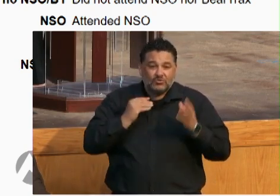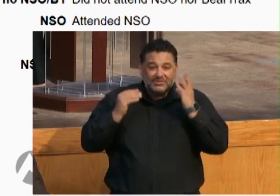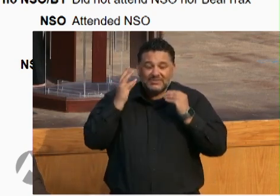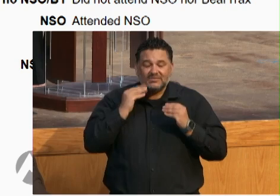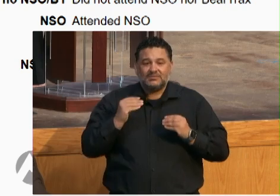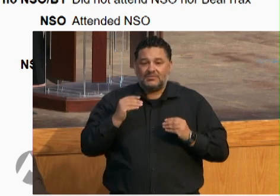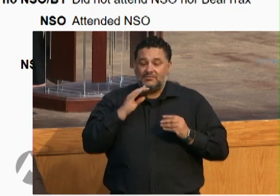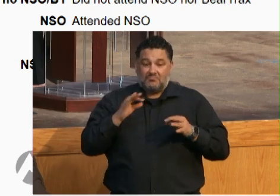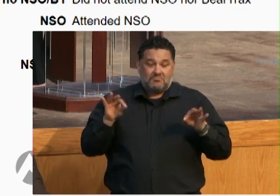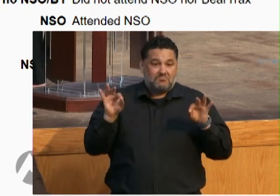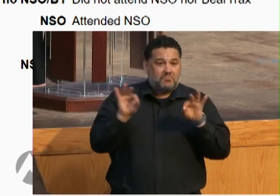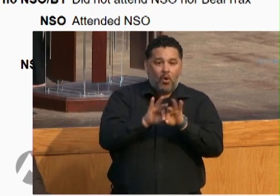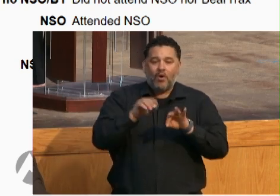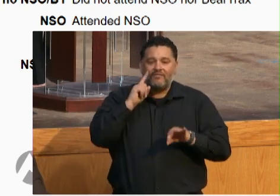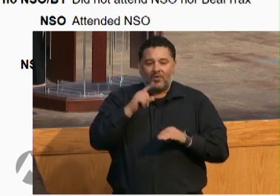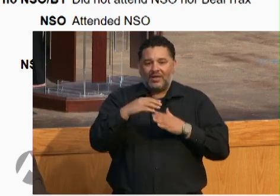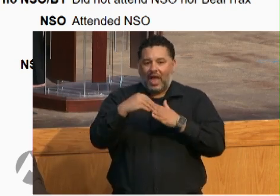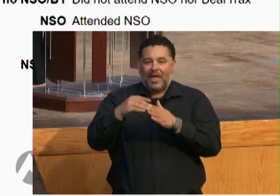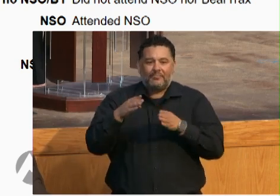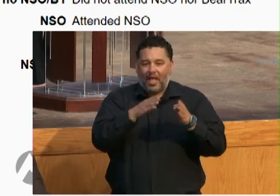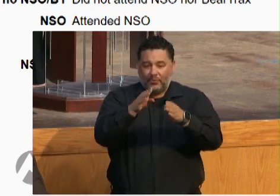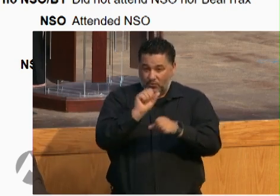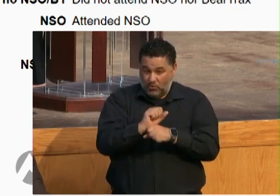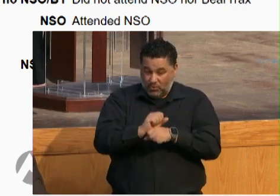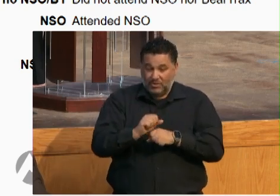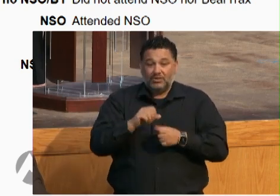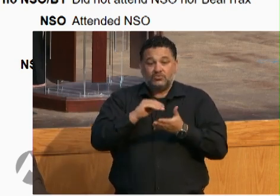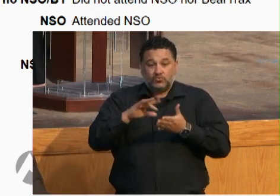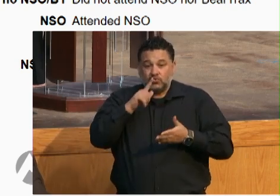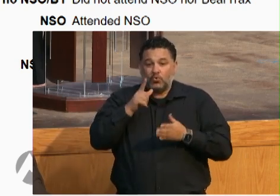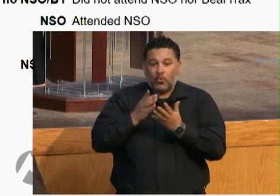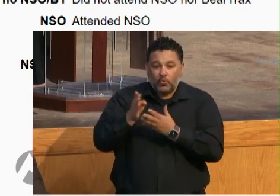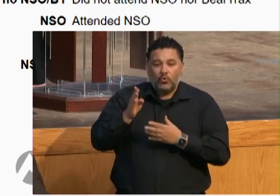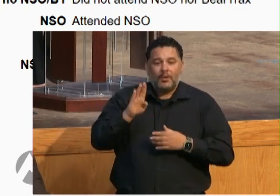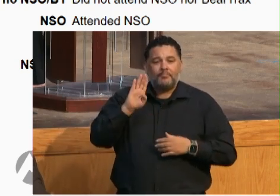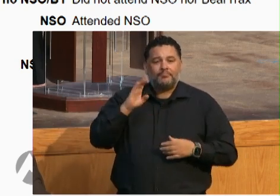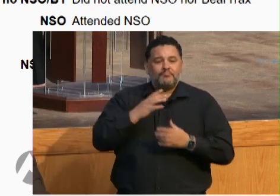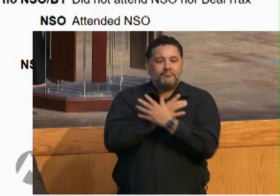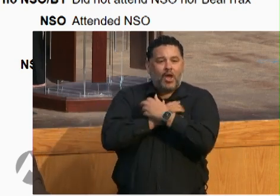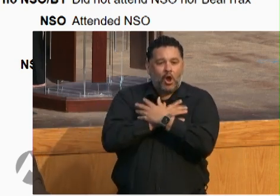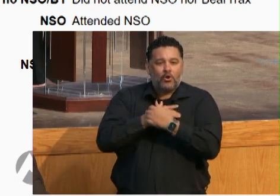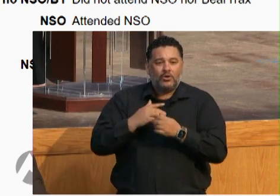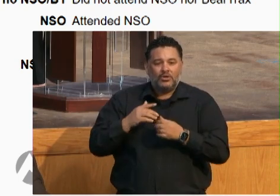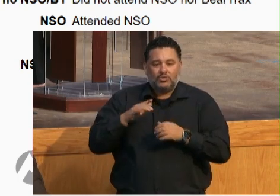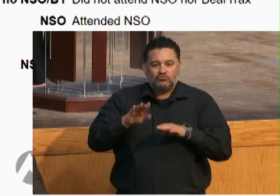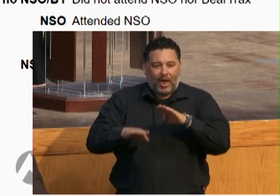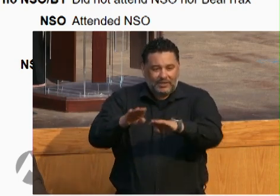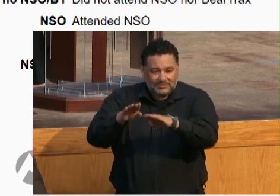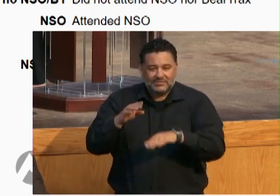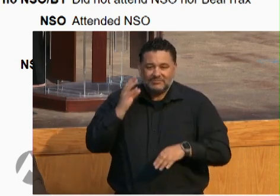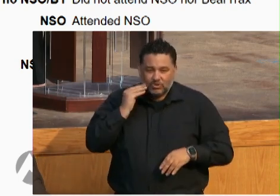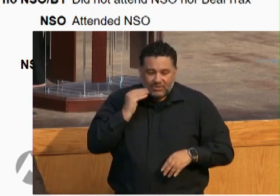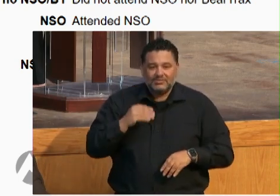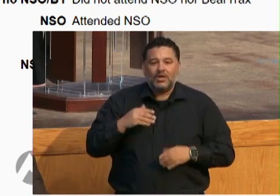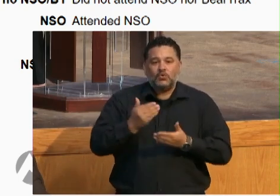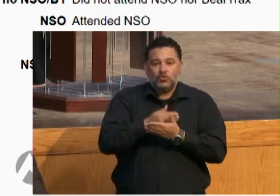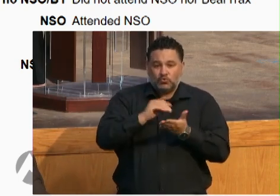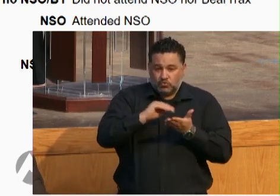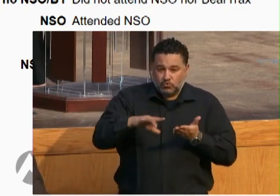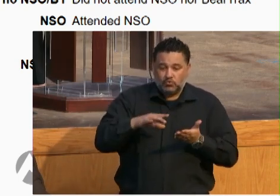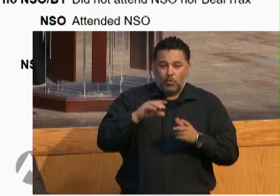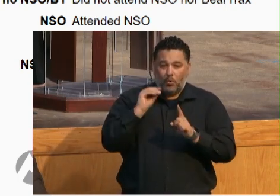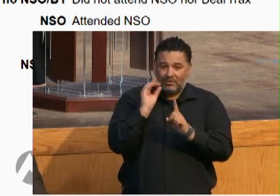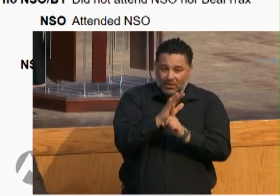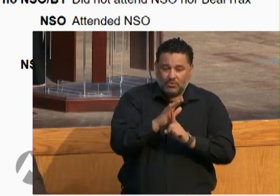to the guided pathways work. Students who go through our Bear Tracks experience and our NSO, or our new student orientation,